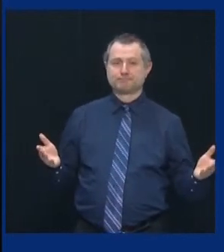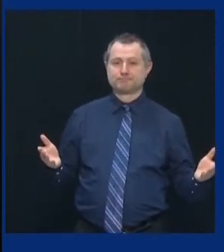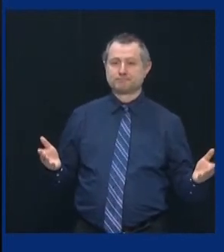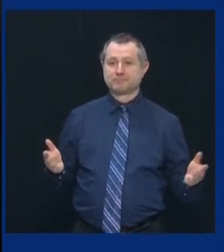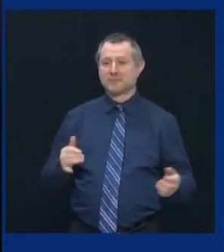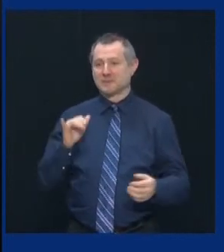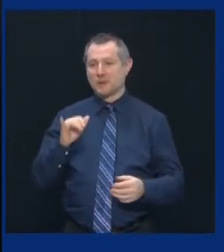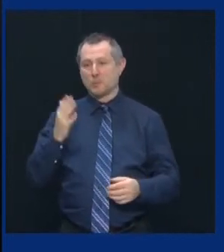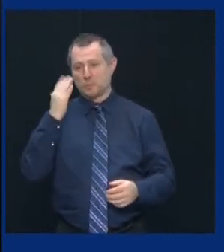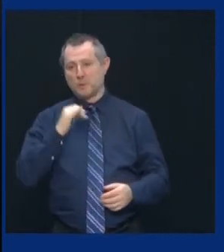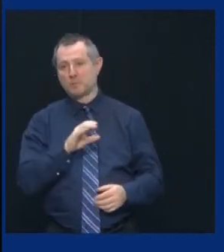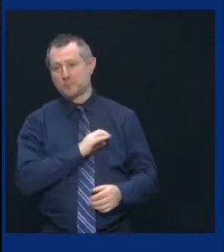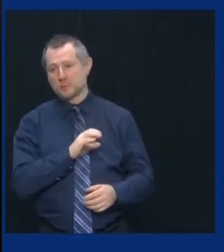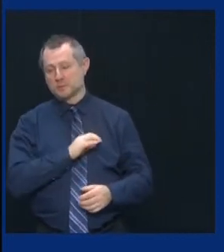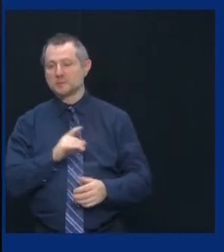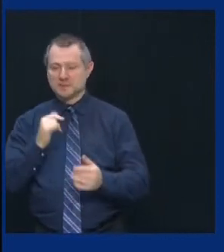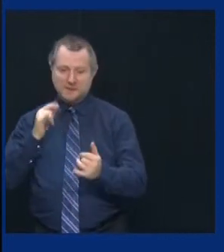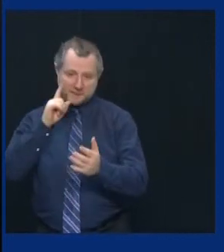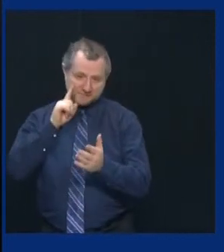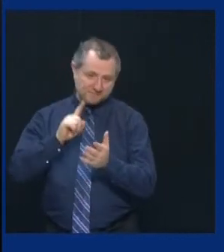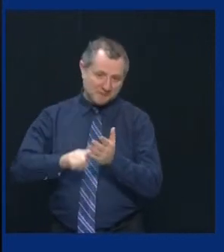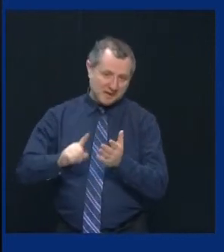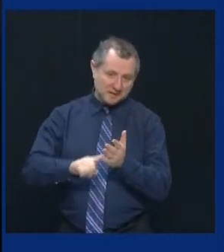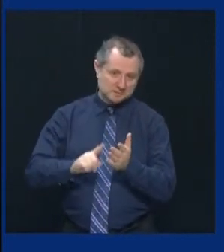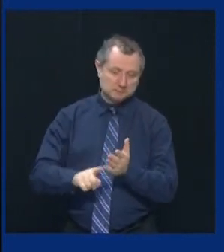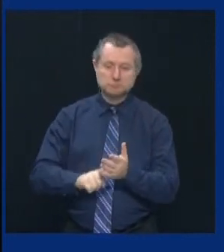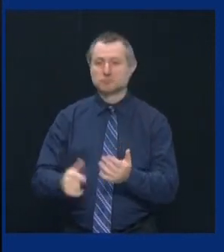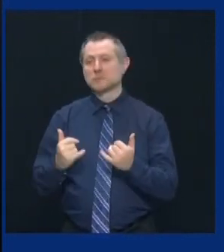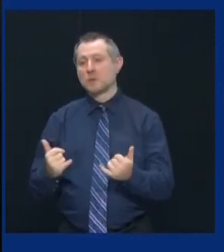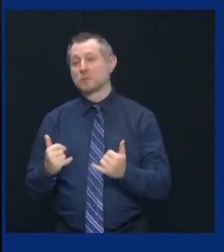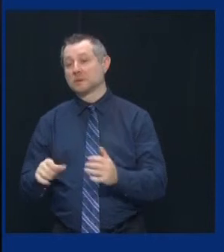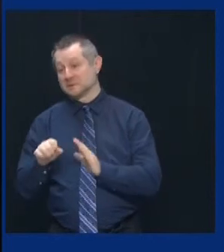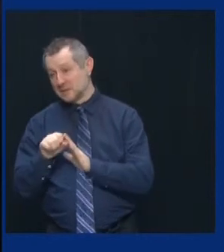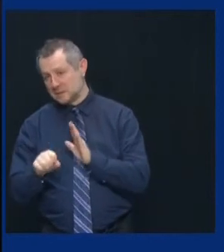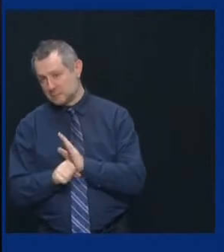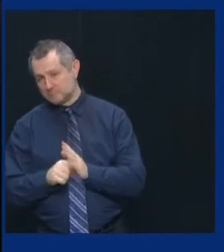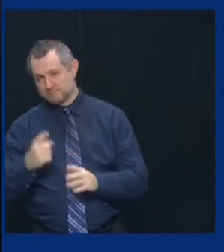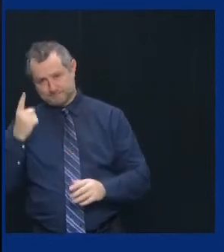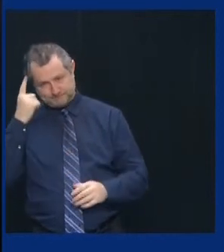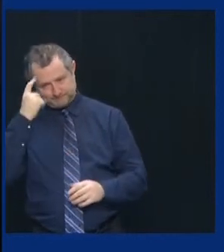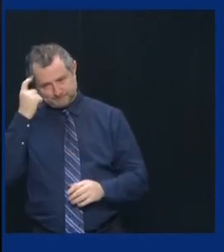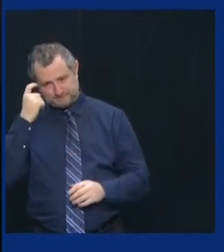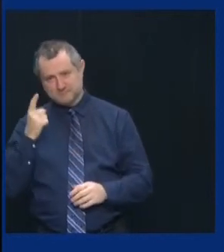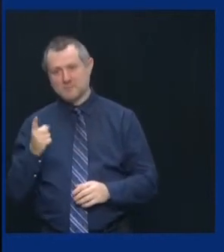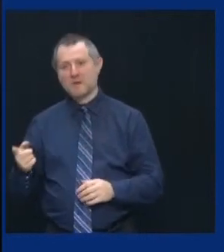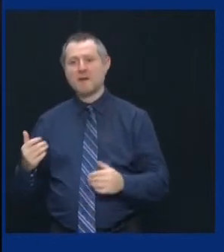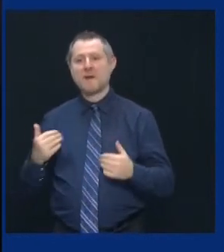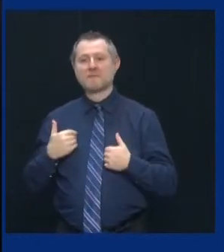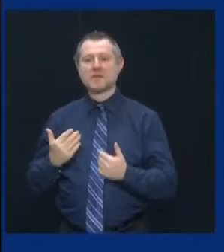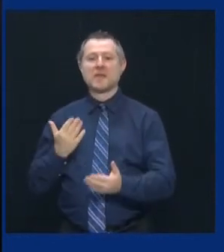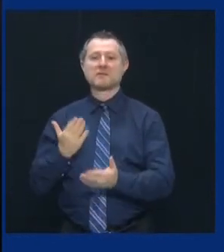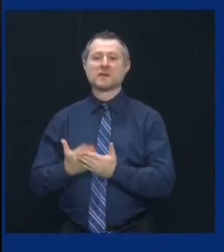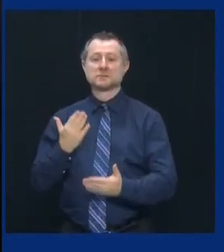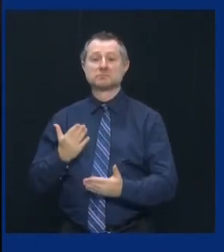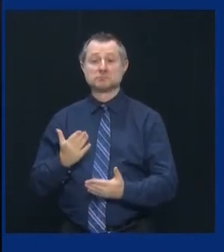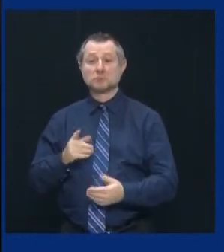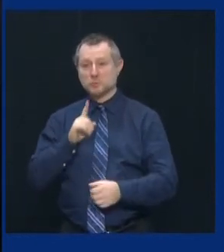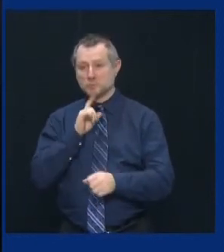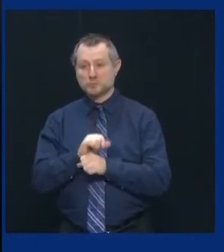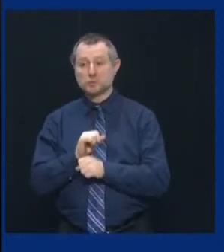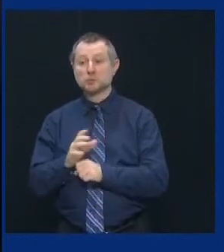subject of the investigation that the state police have been doing. The state police believe there's enough evidence to commence a criminal